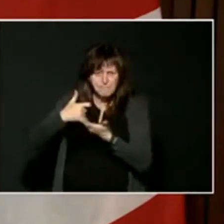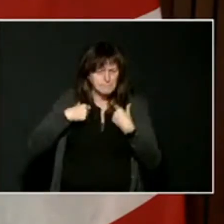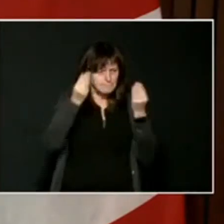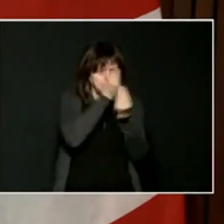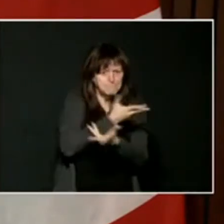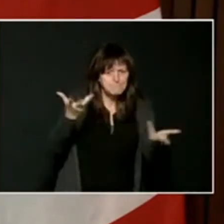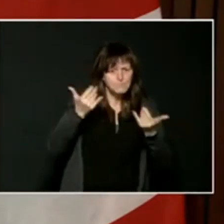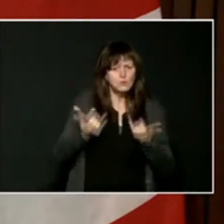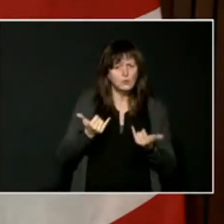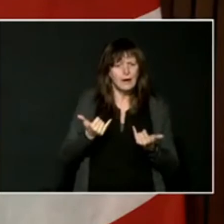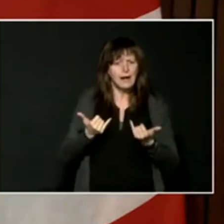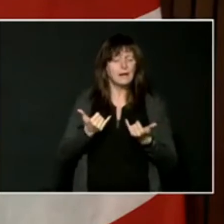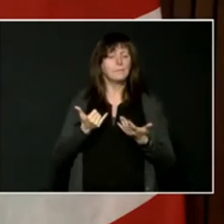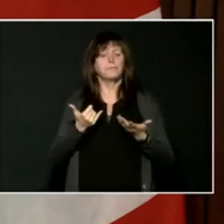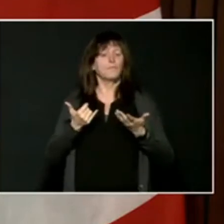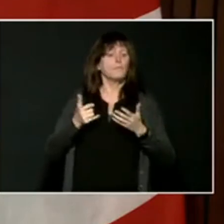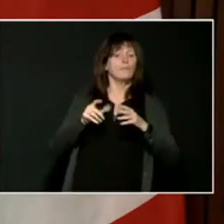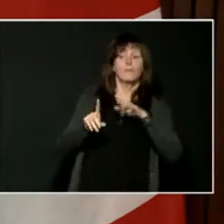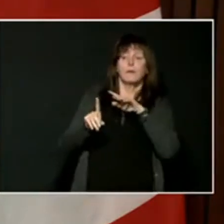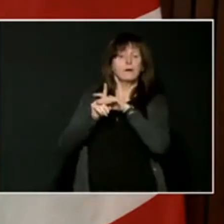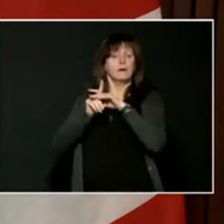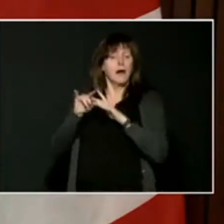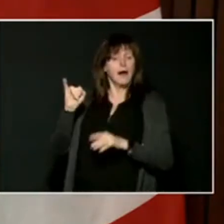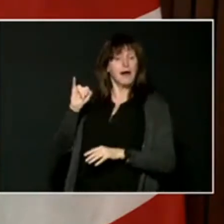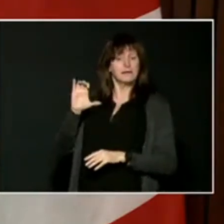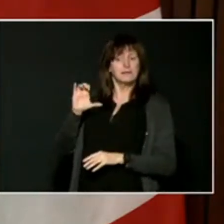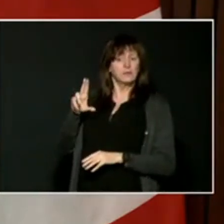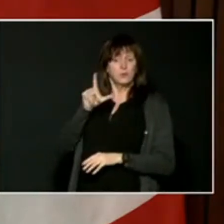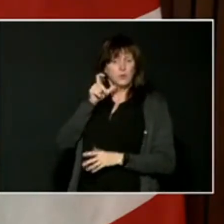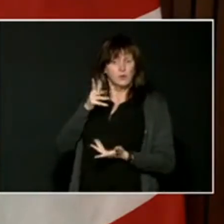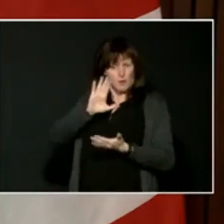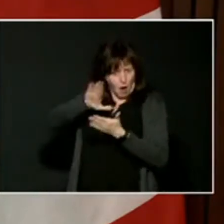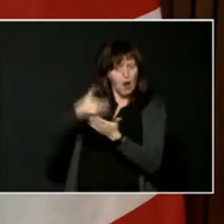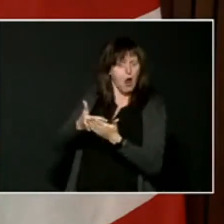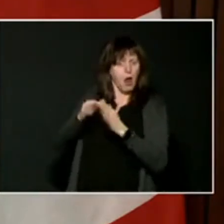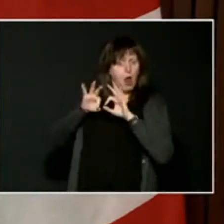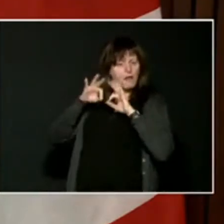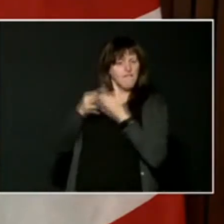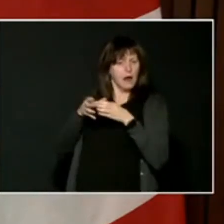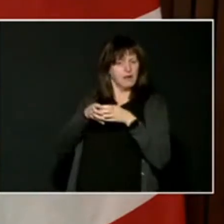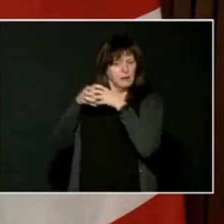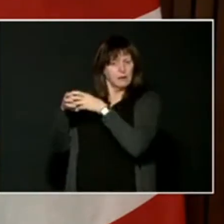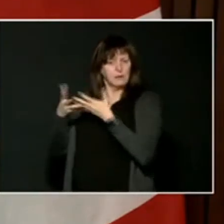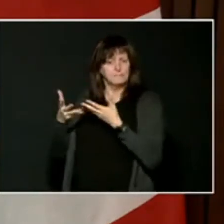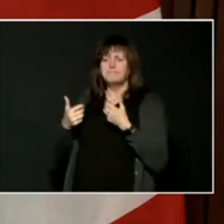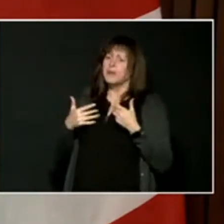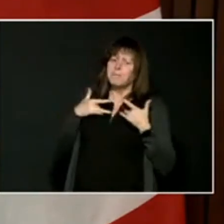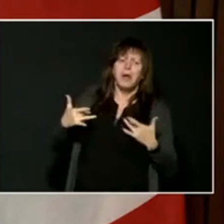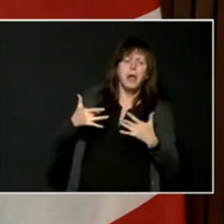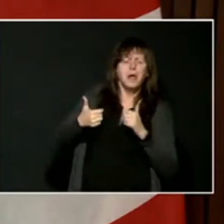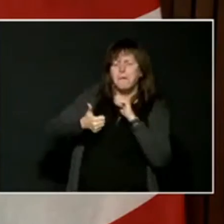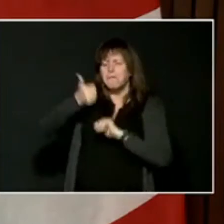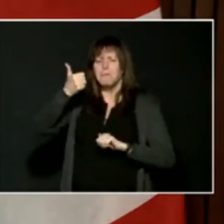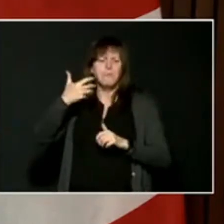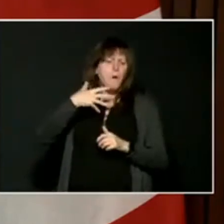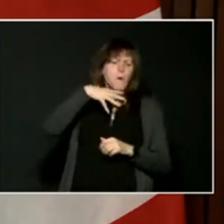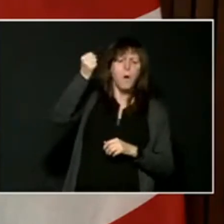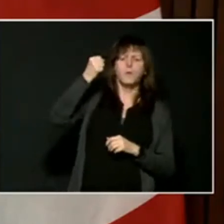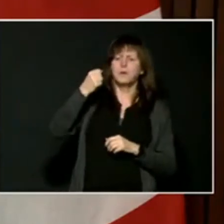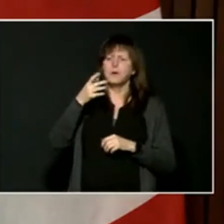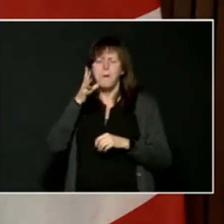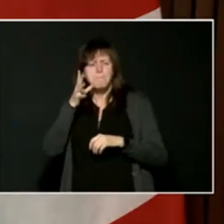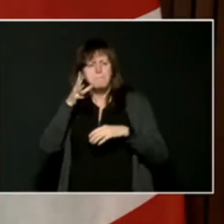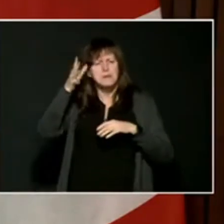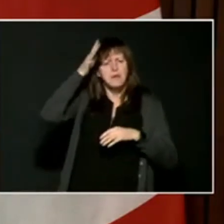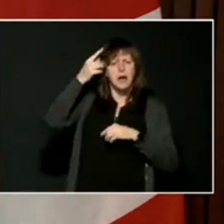intensive care. It used to be that one family member, often an older parent or grandparent, would be in the intensive care unit while other members of the